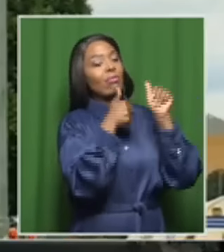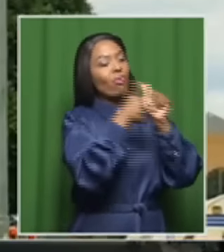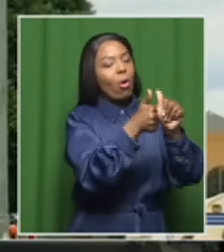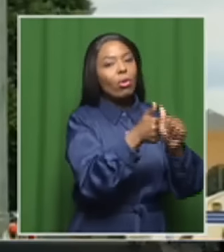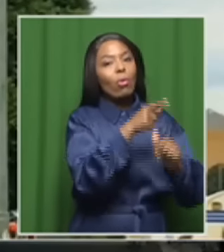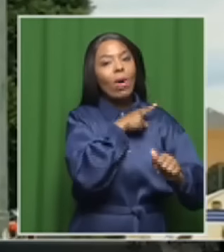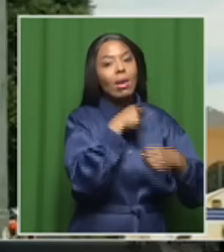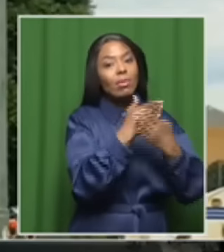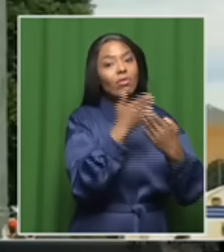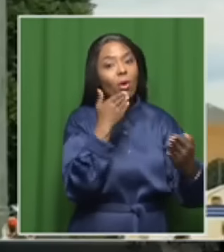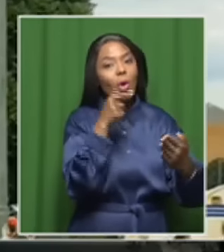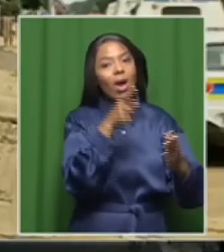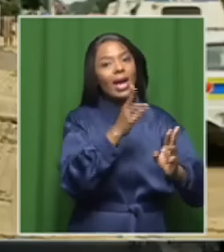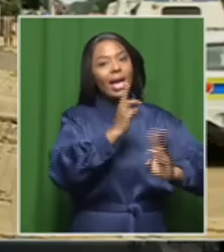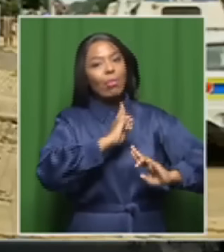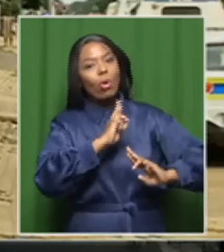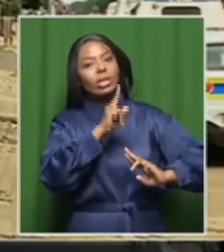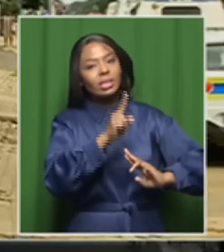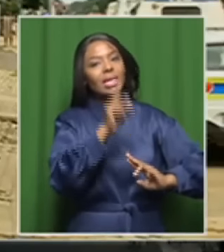have